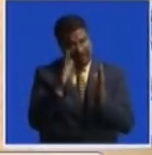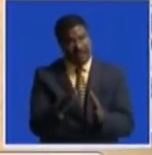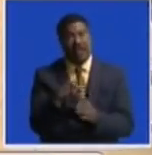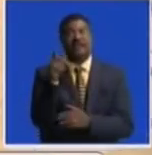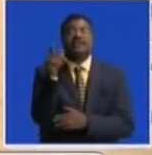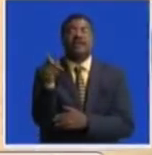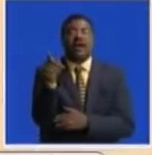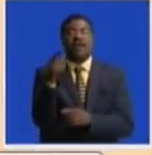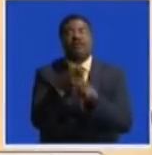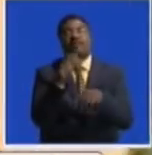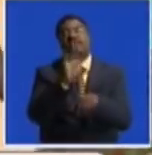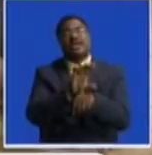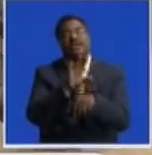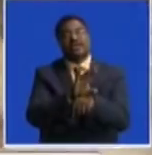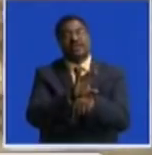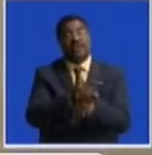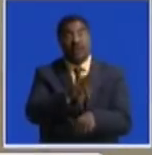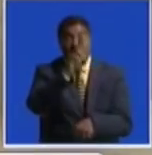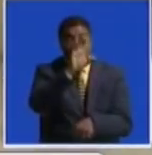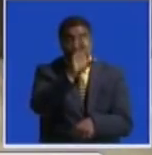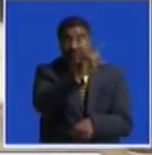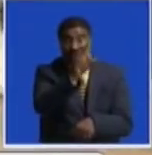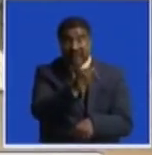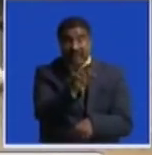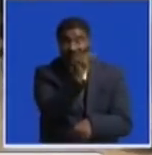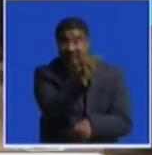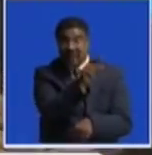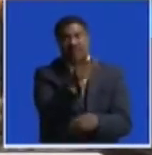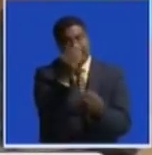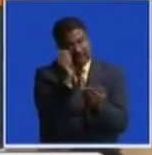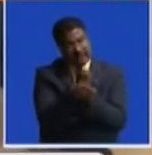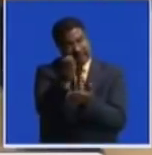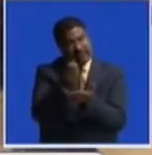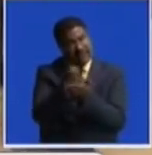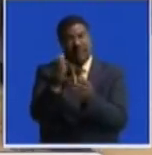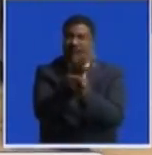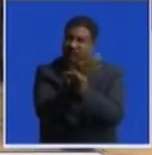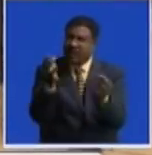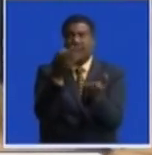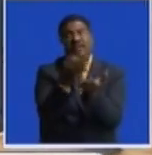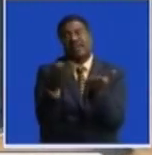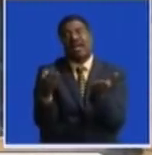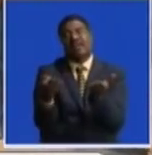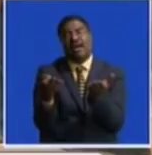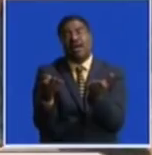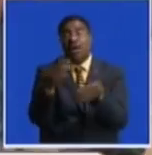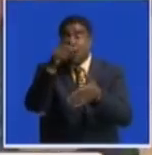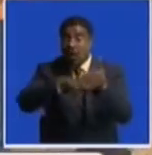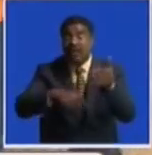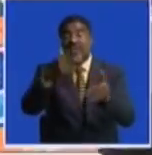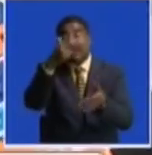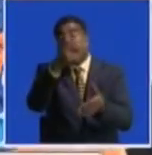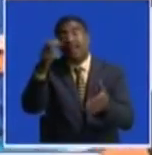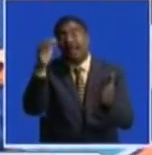church. The United Church of Zambia UCZ distributed free farming inputs worth 300,000